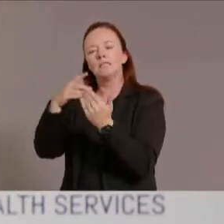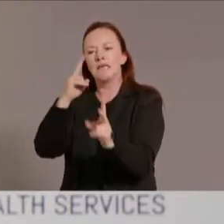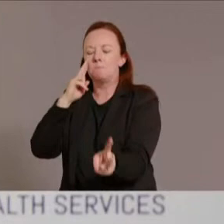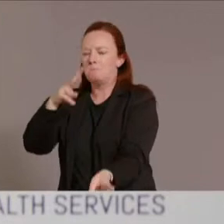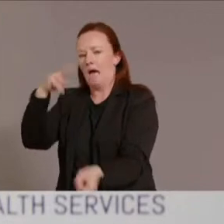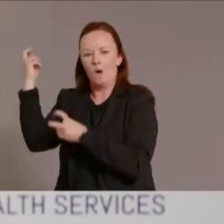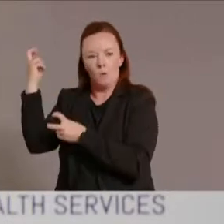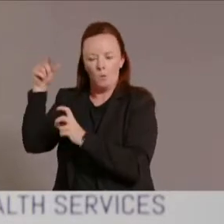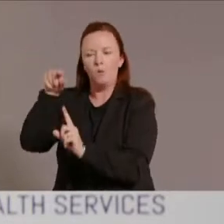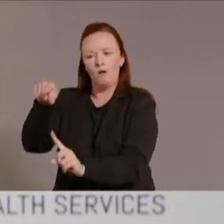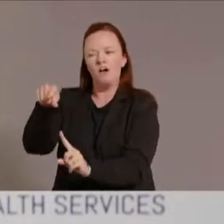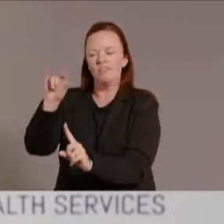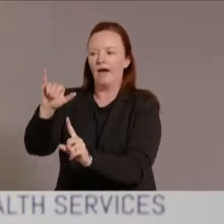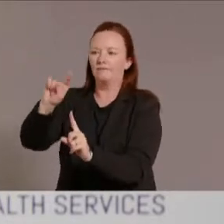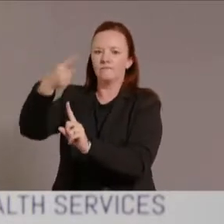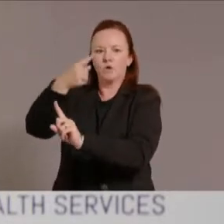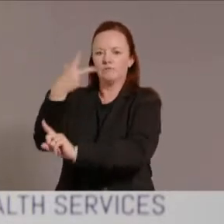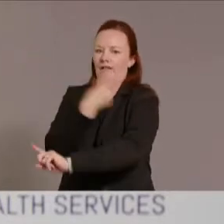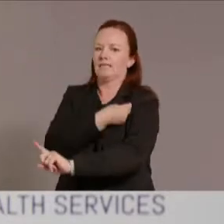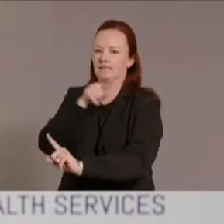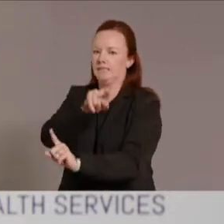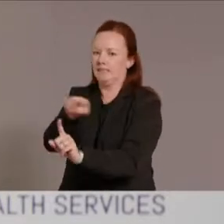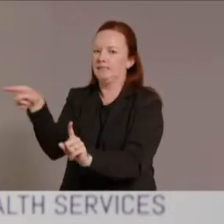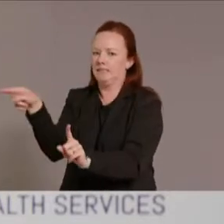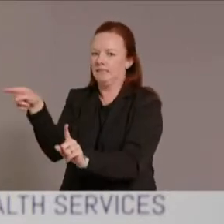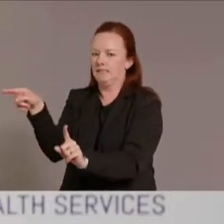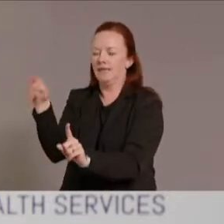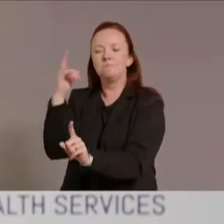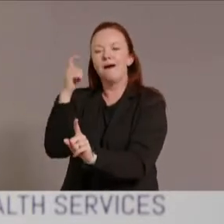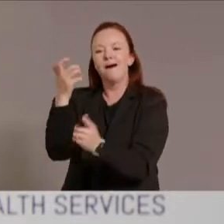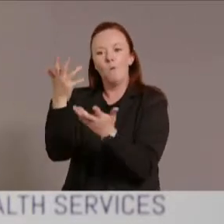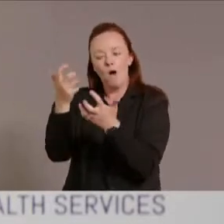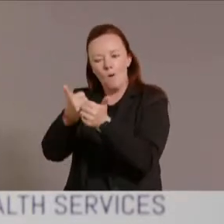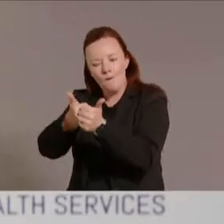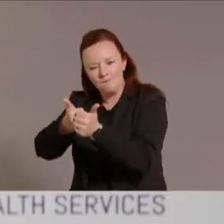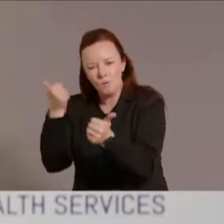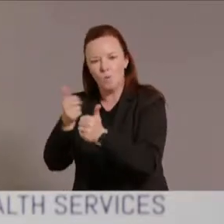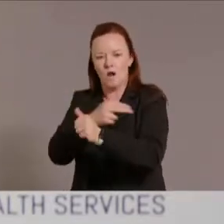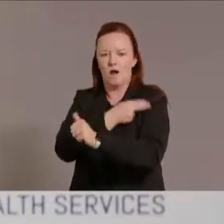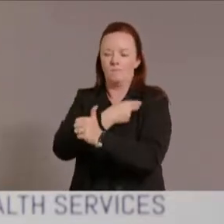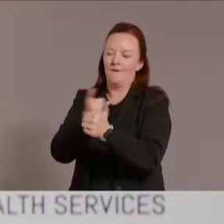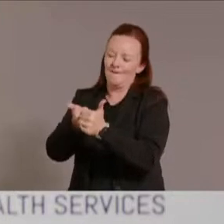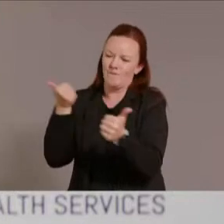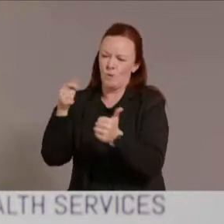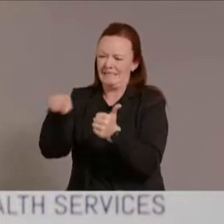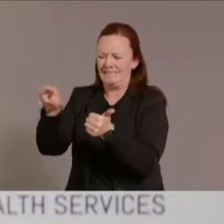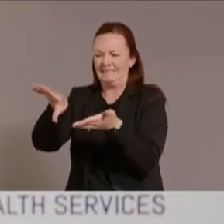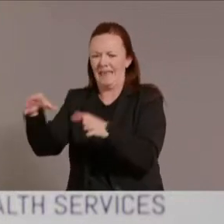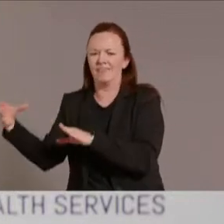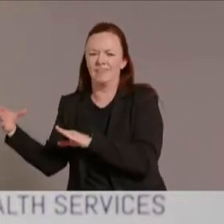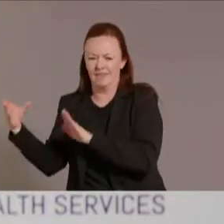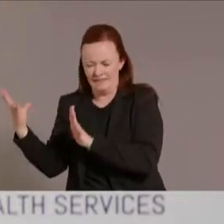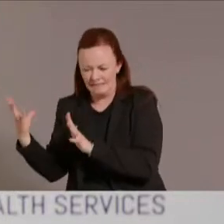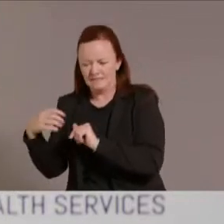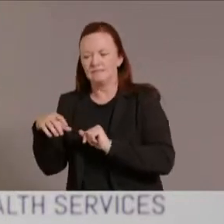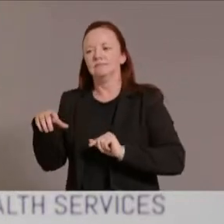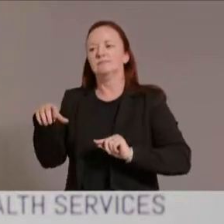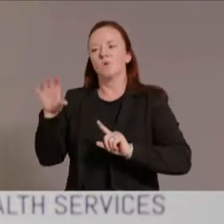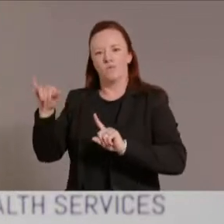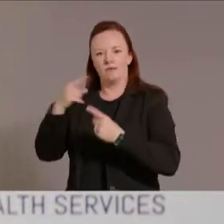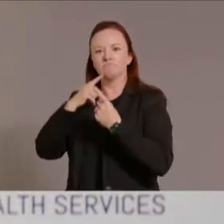the vaccines to them, to prevent those really, really high rates of bad outcomes and death. But now we're starting to